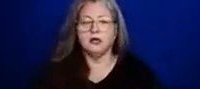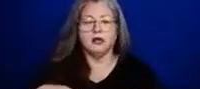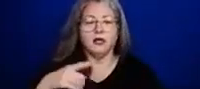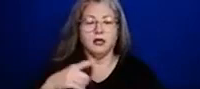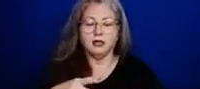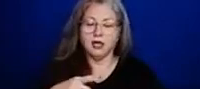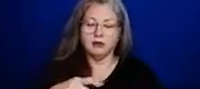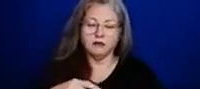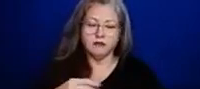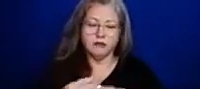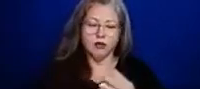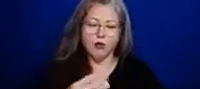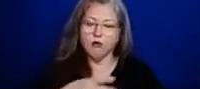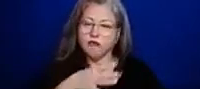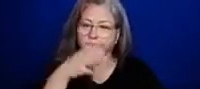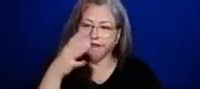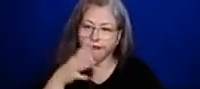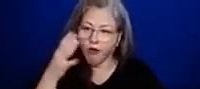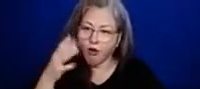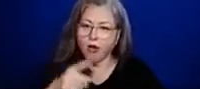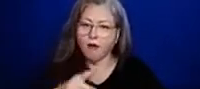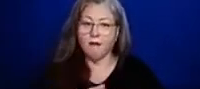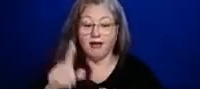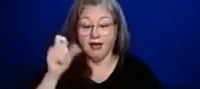on these artificial